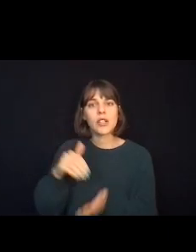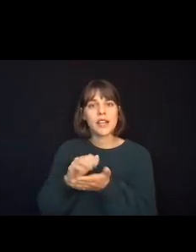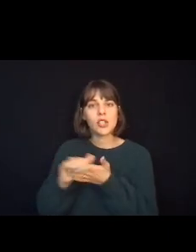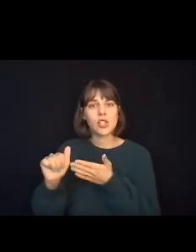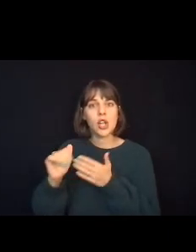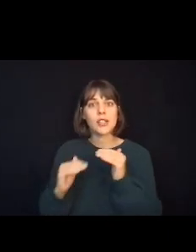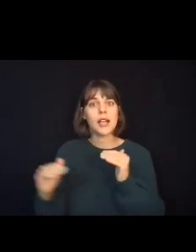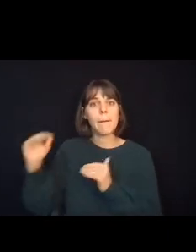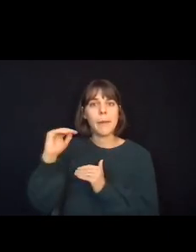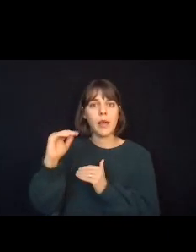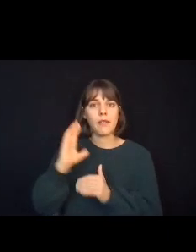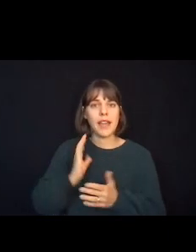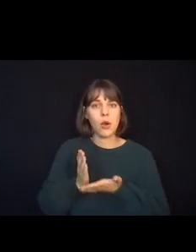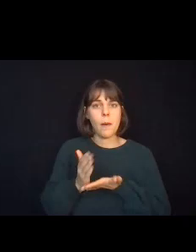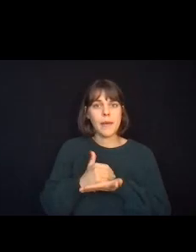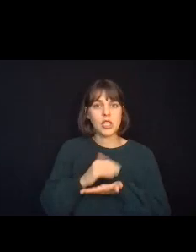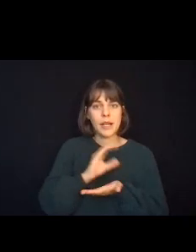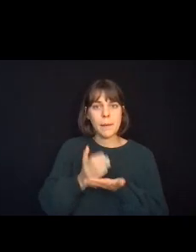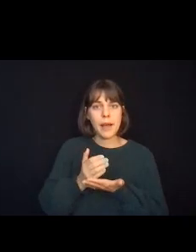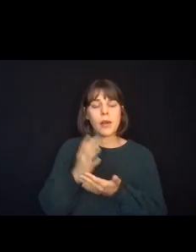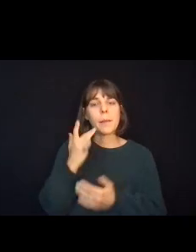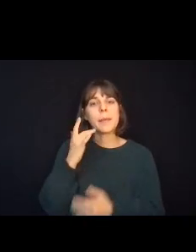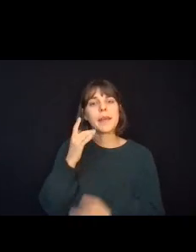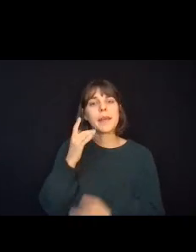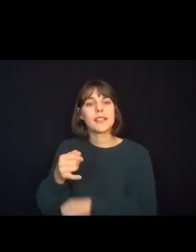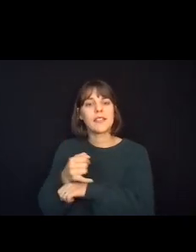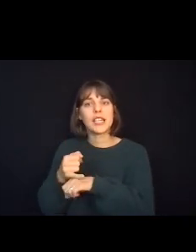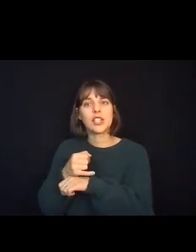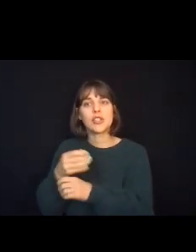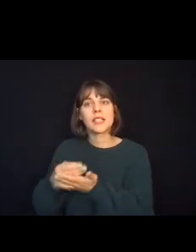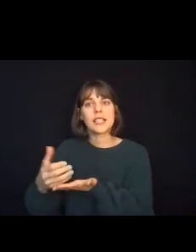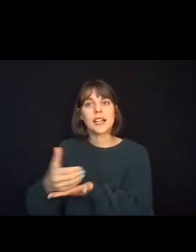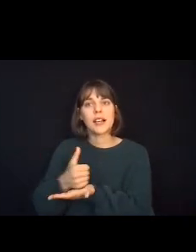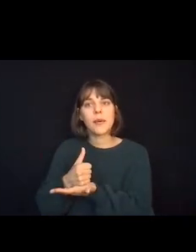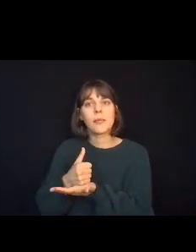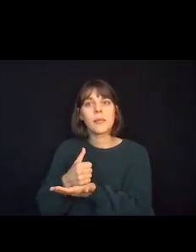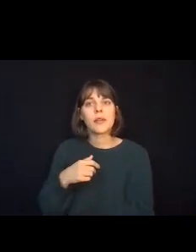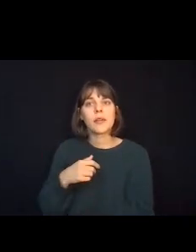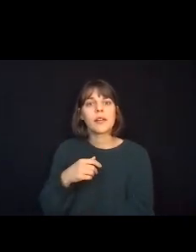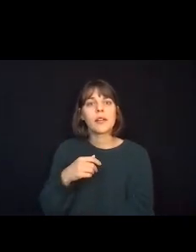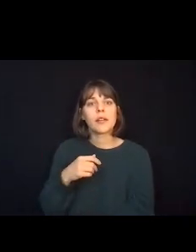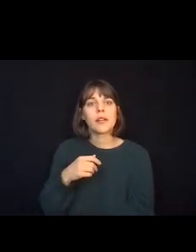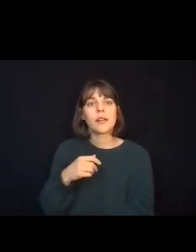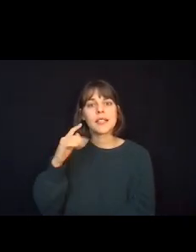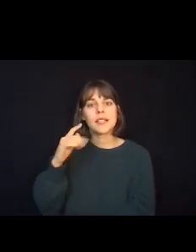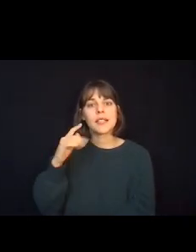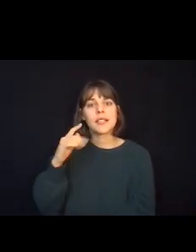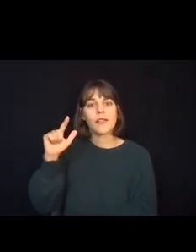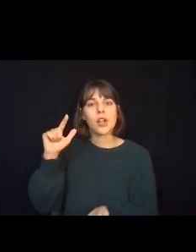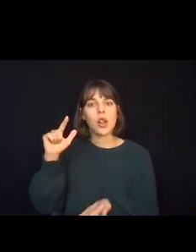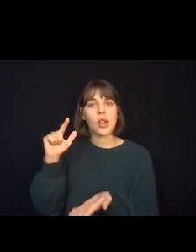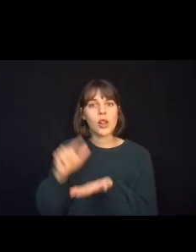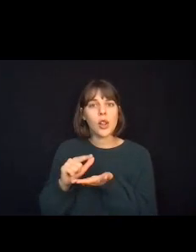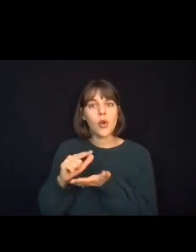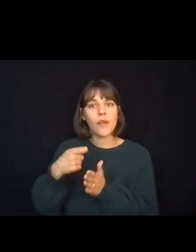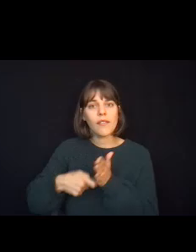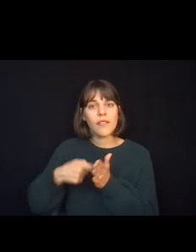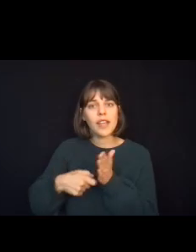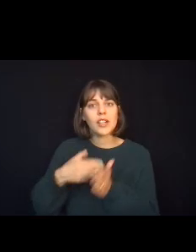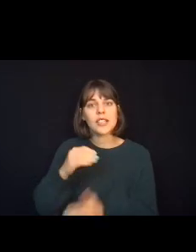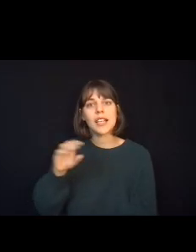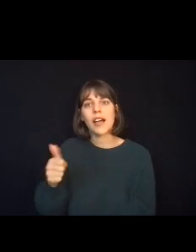budgeted amount. That is primarily due to interest income. The lower fares and other